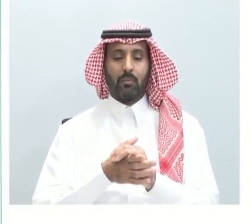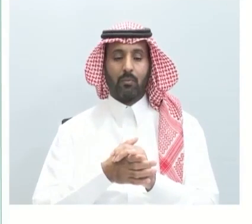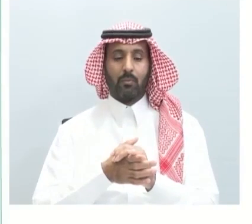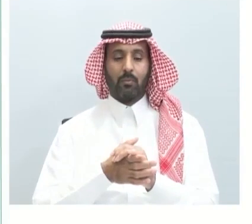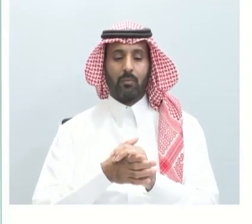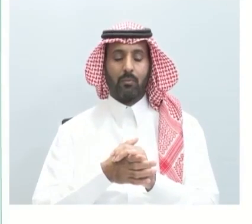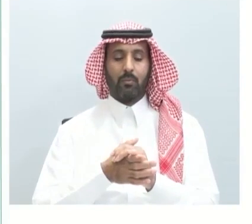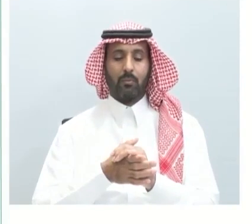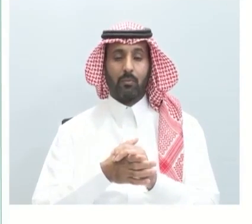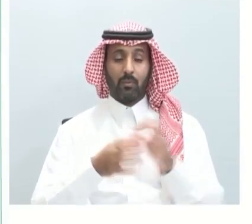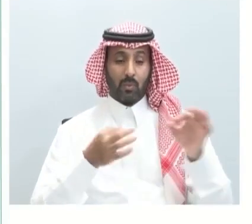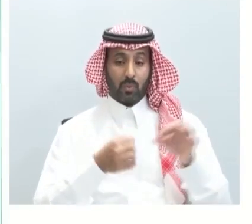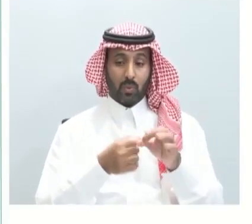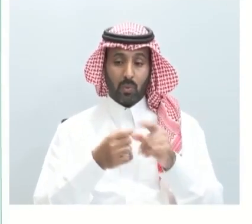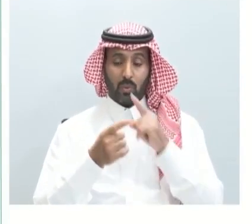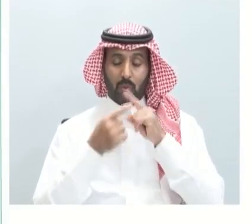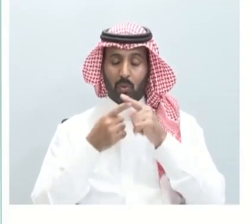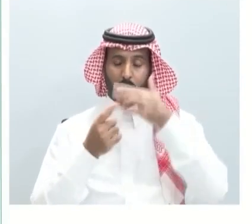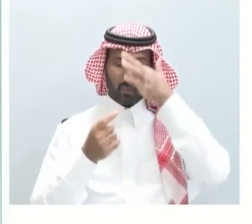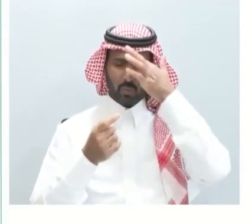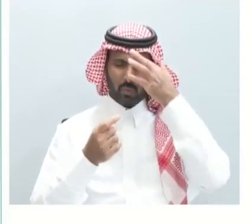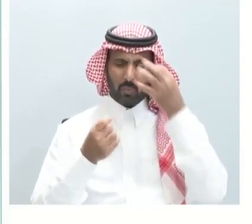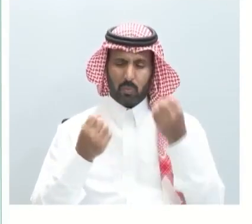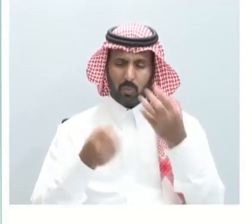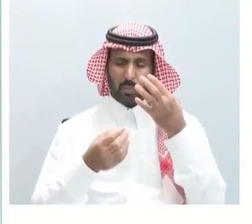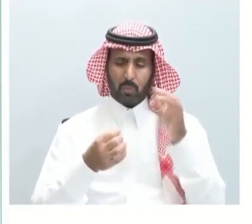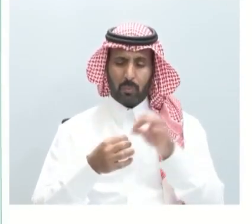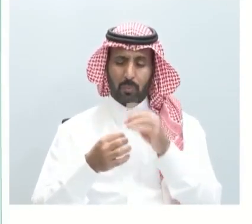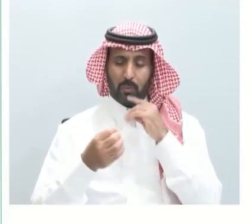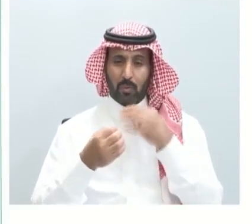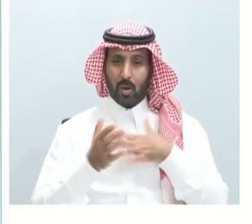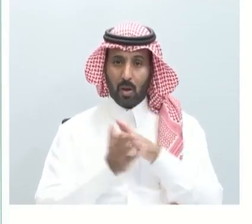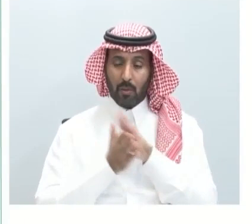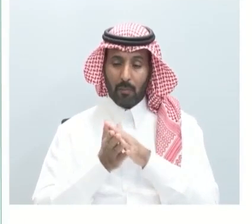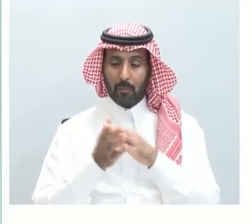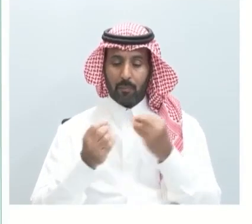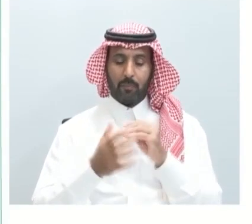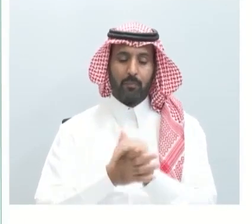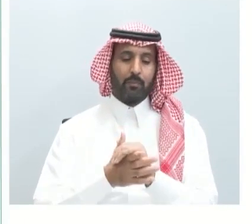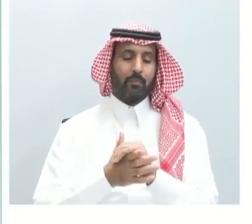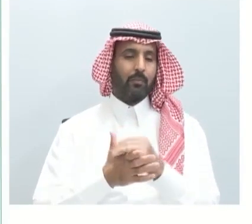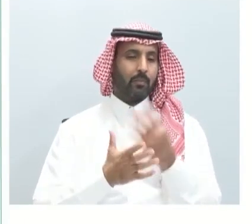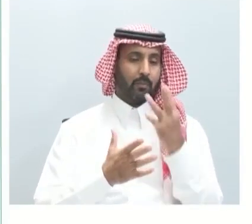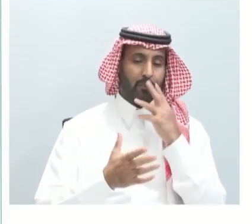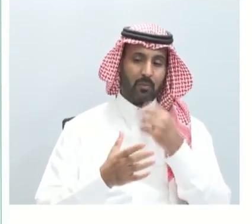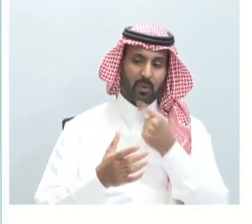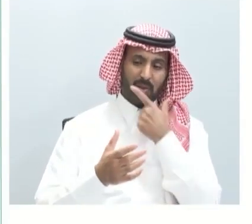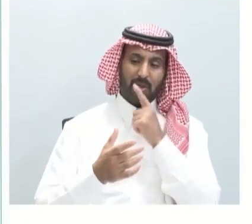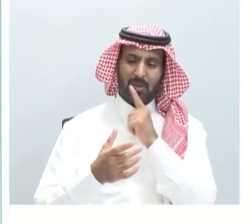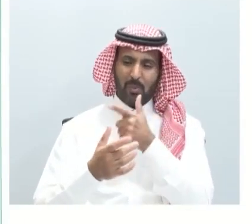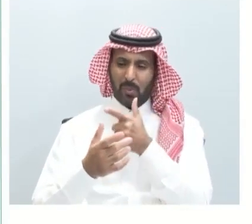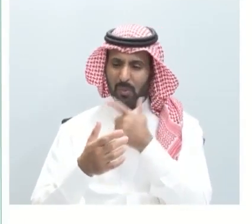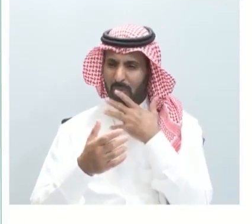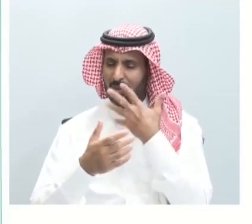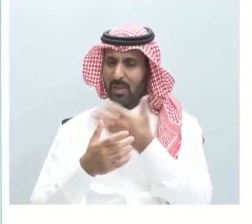very good. The closer we get to summer, the more excited I get. Number three, when a joke is really funny,